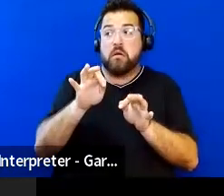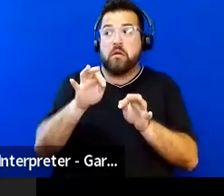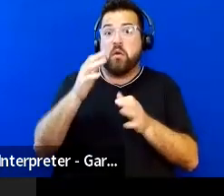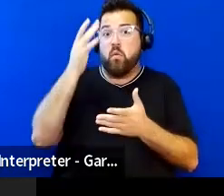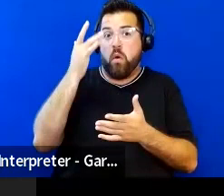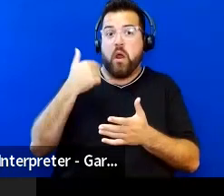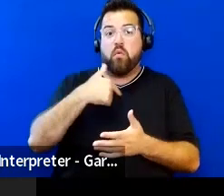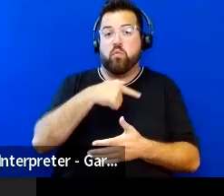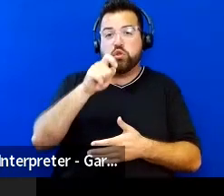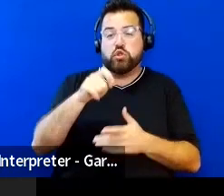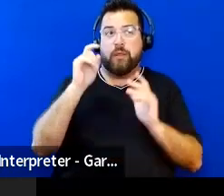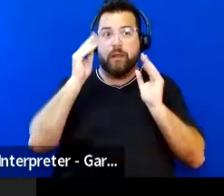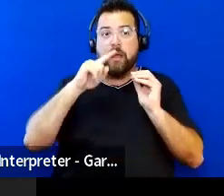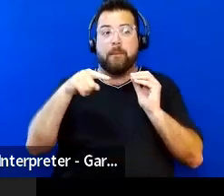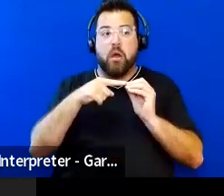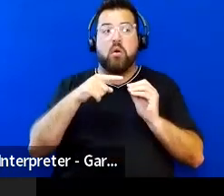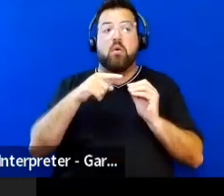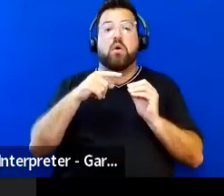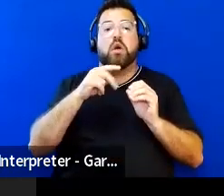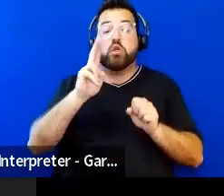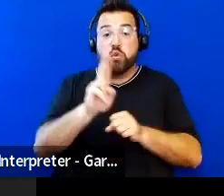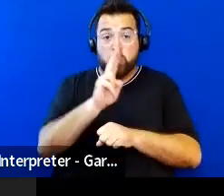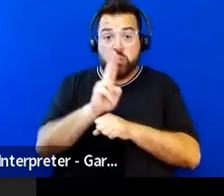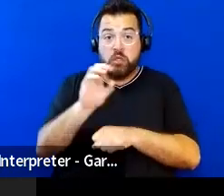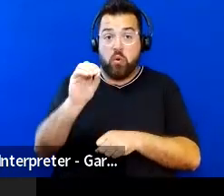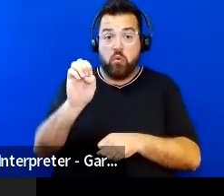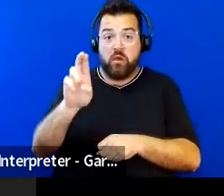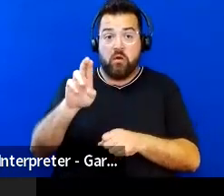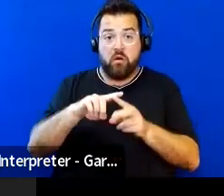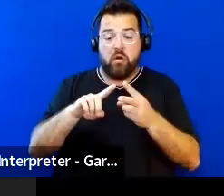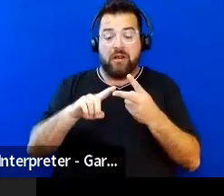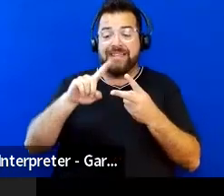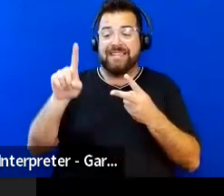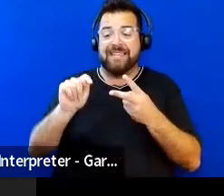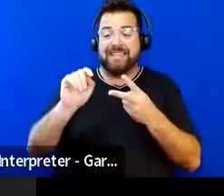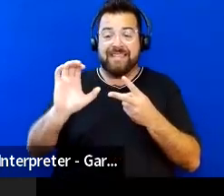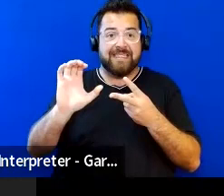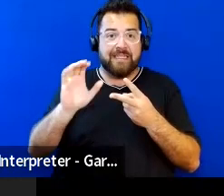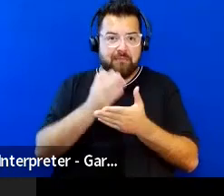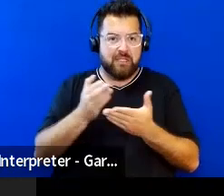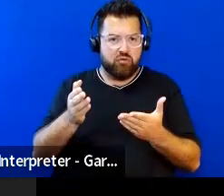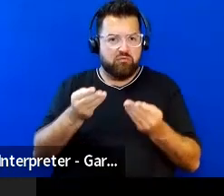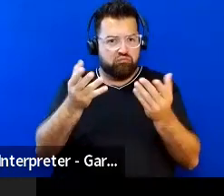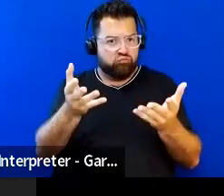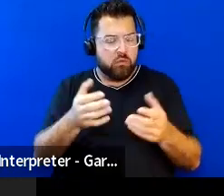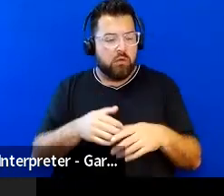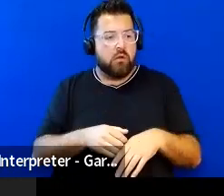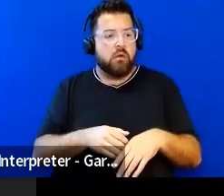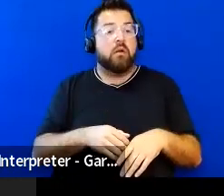about supplying our students with OER and ZTC materials. This was from a study